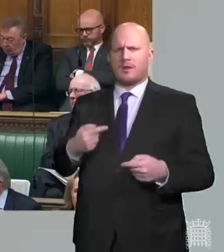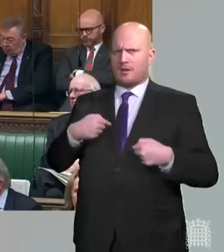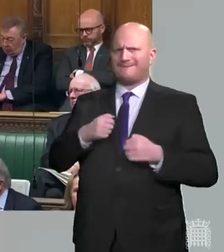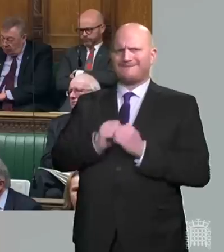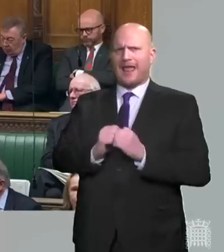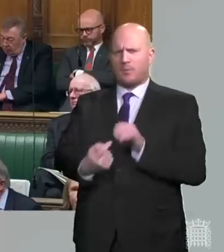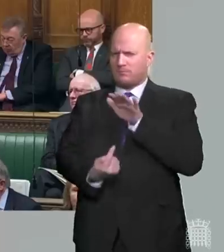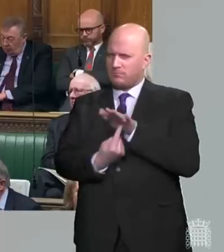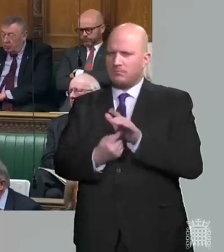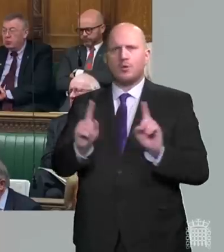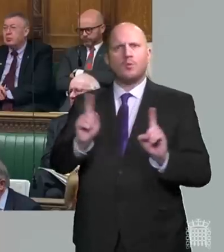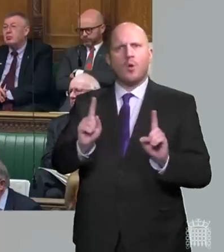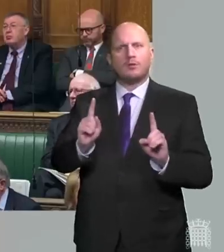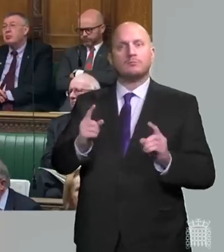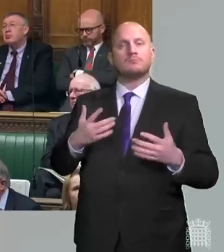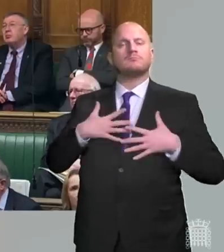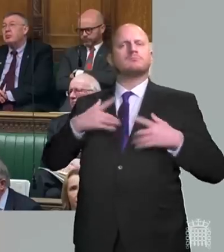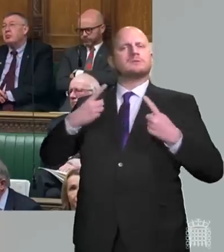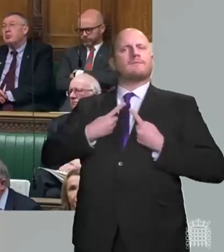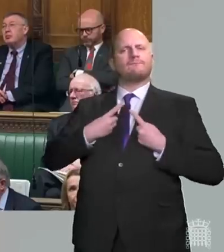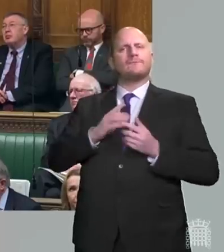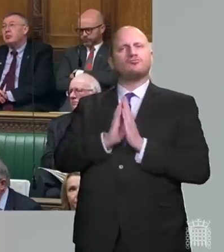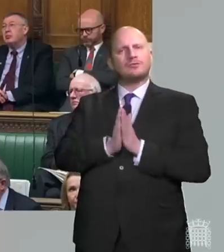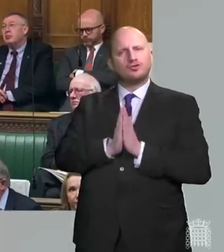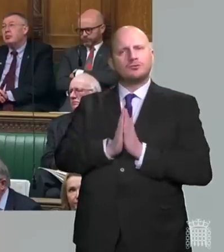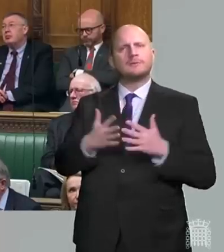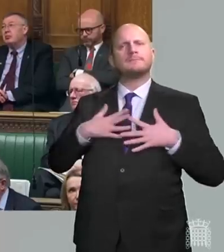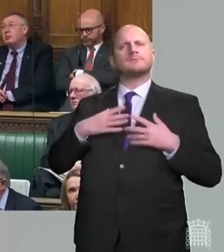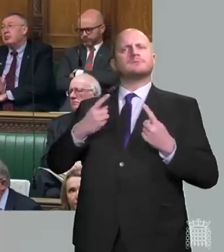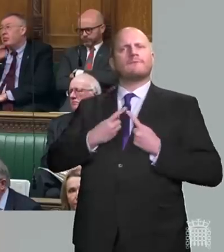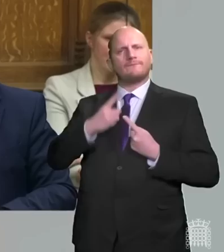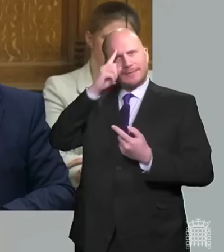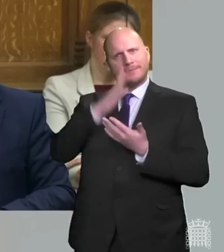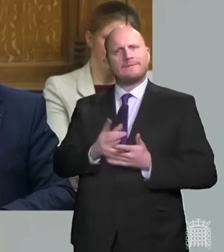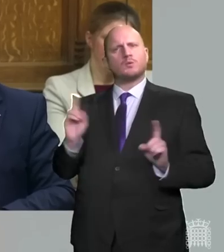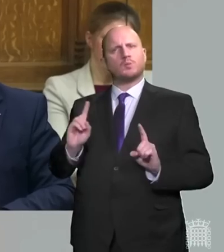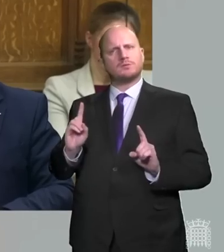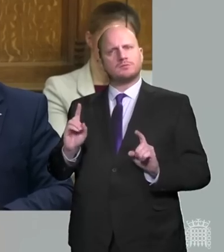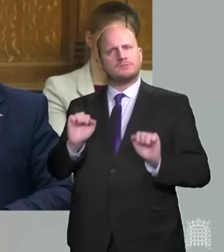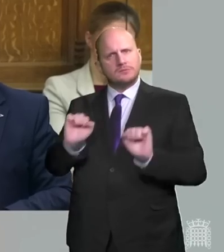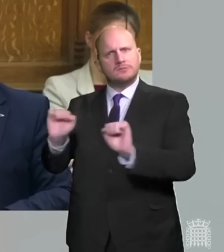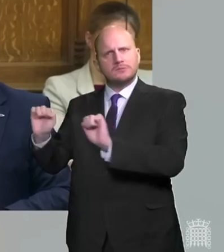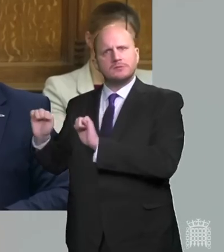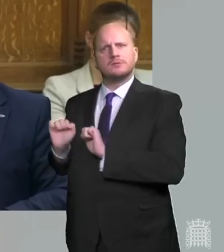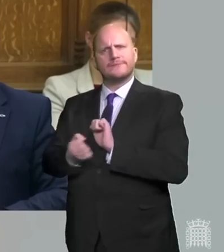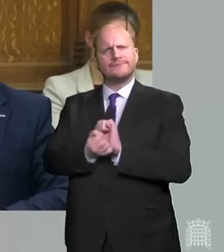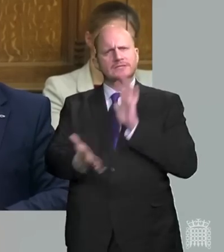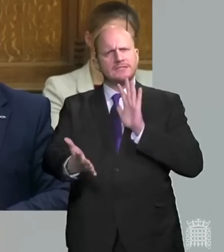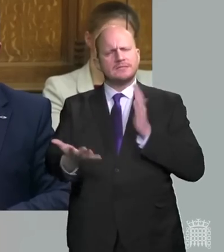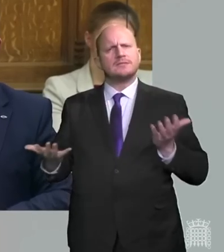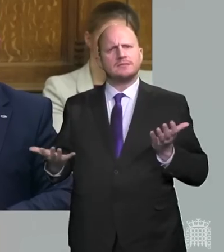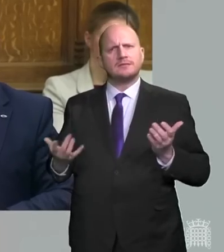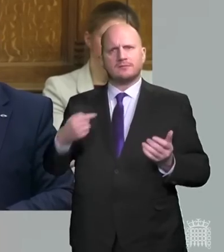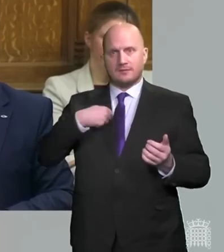country. Will the Prime Minister commit to examine the laws of the United Kingdom to ensure that this country remains